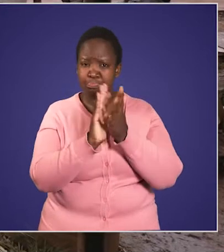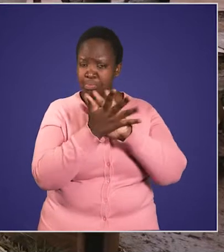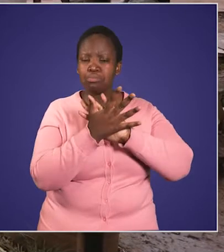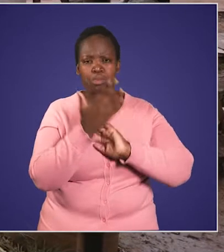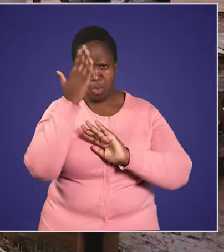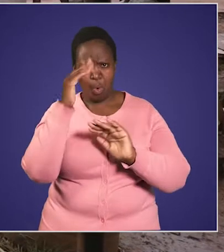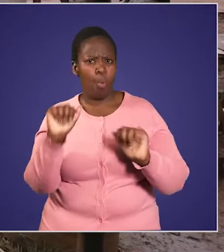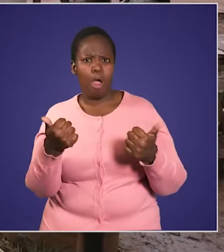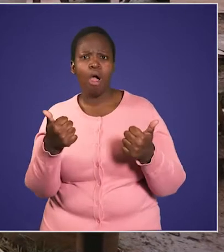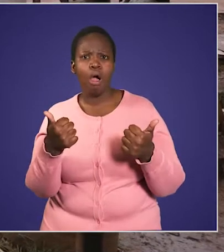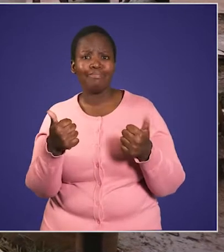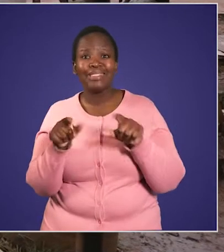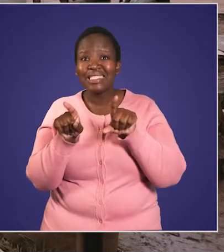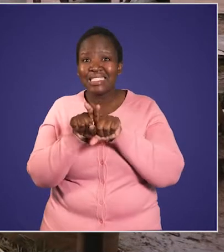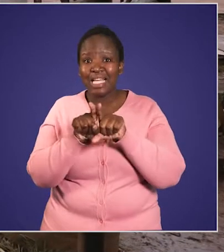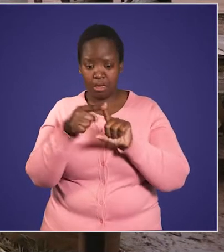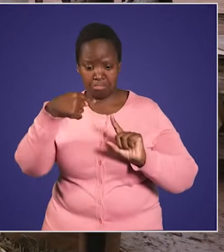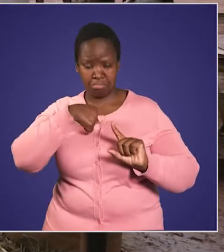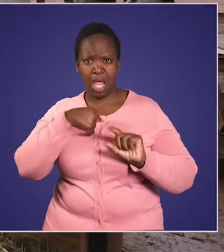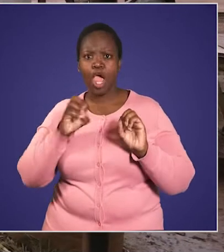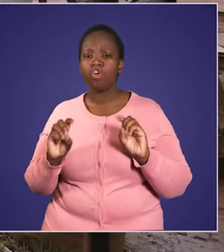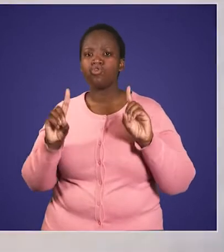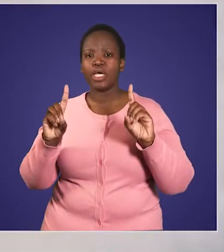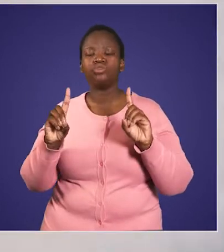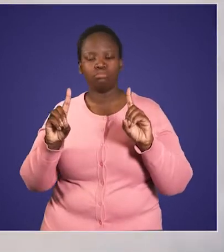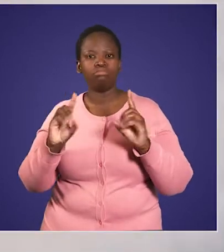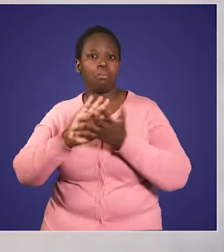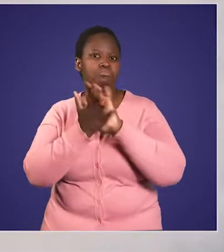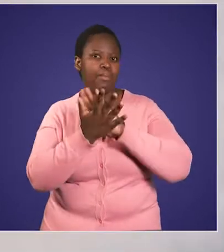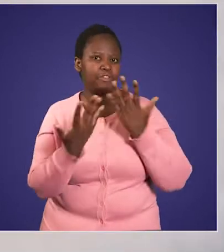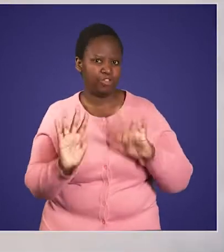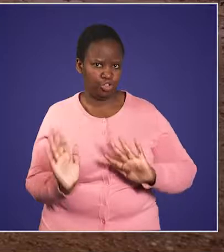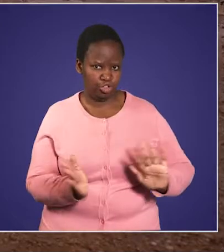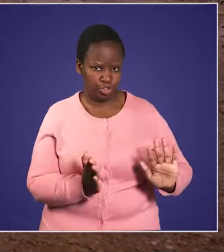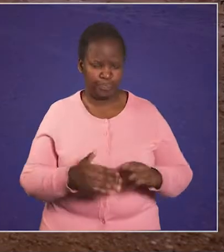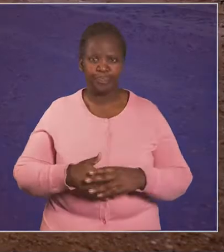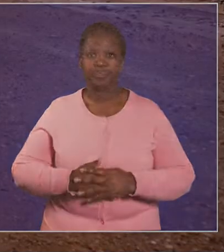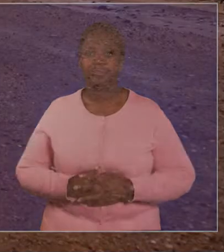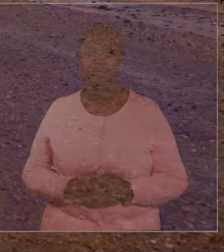to my community where I stay, and also to myself and my education.